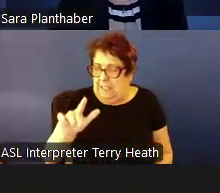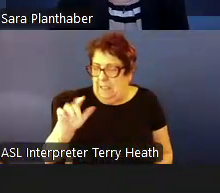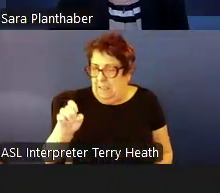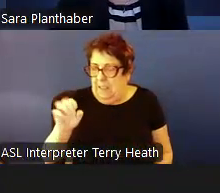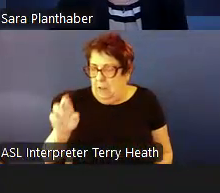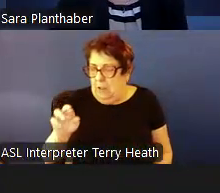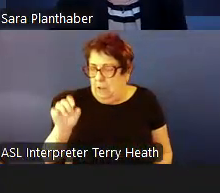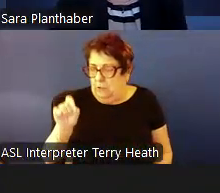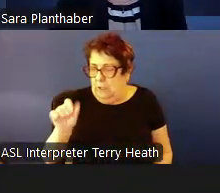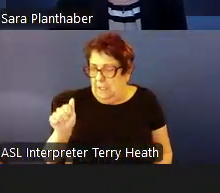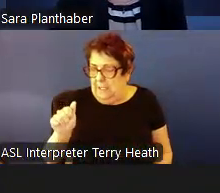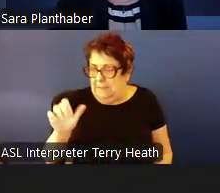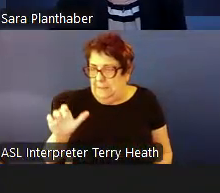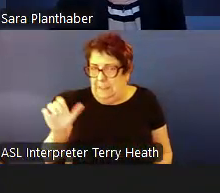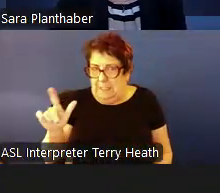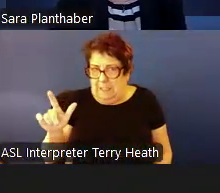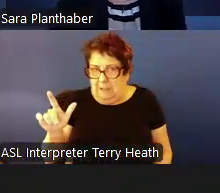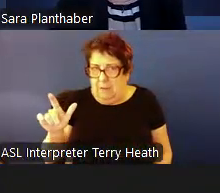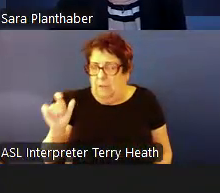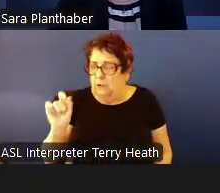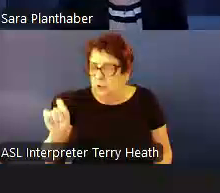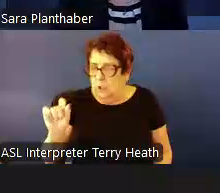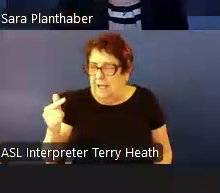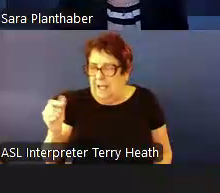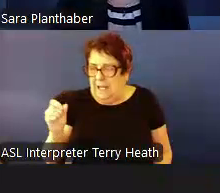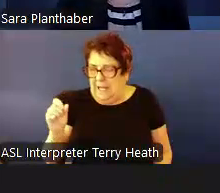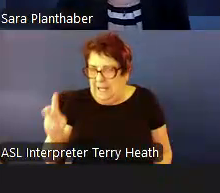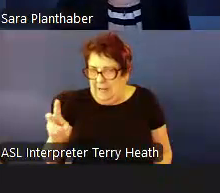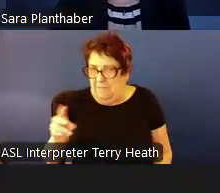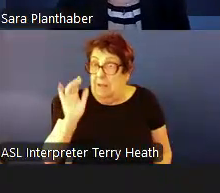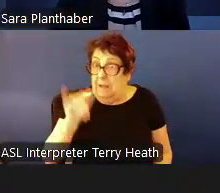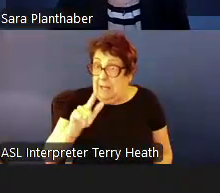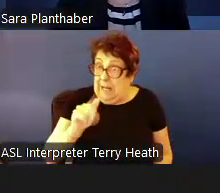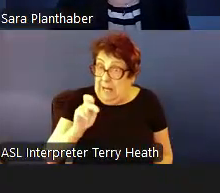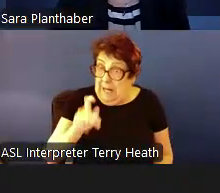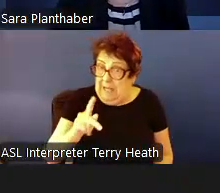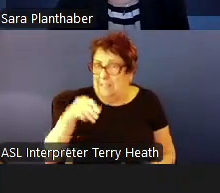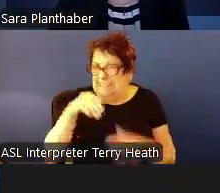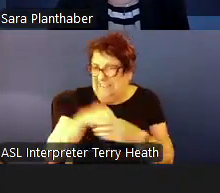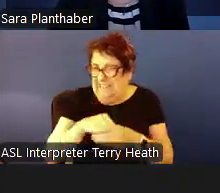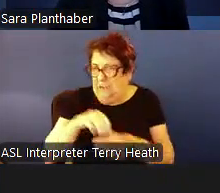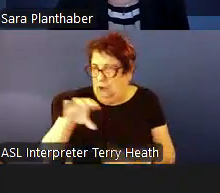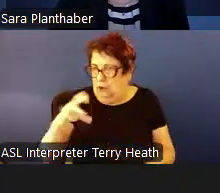ncler.acl.gov. And that link was also in the chat. Next slide, please.